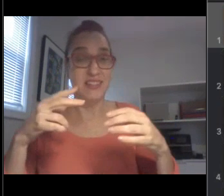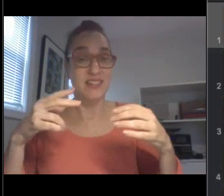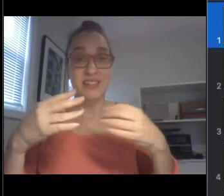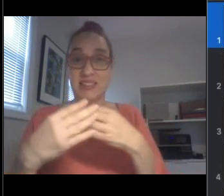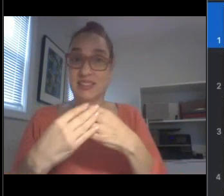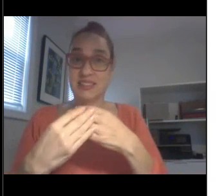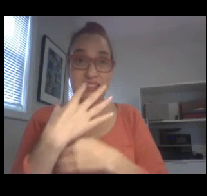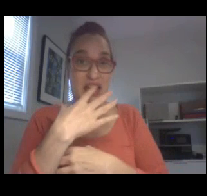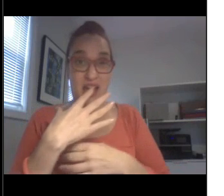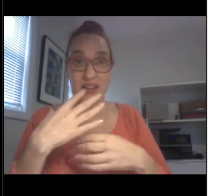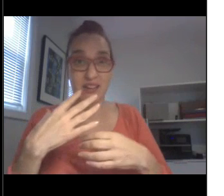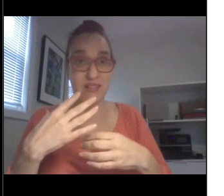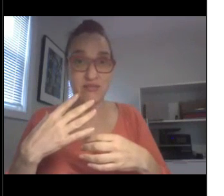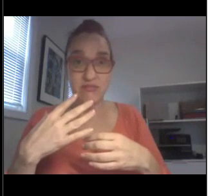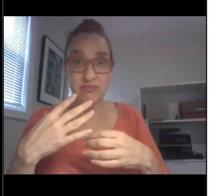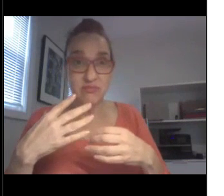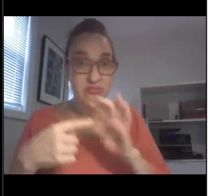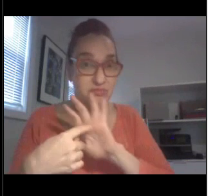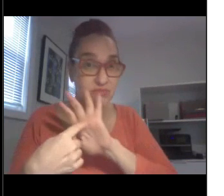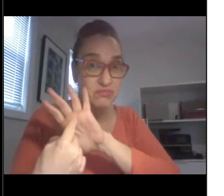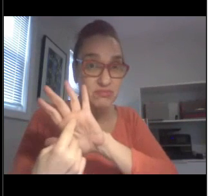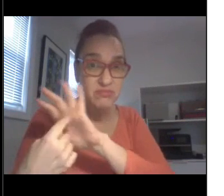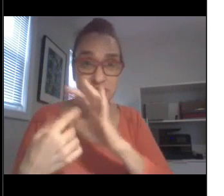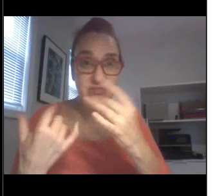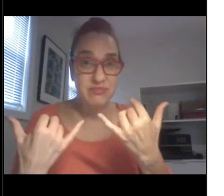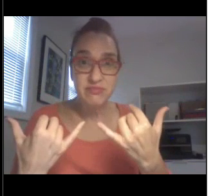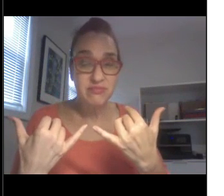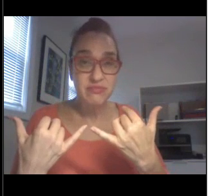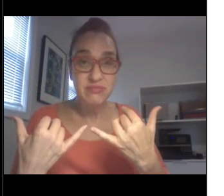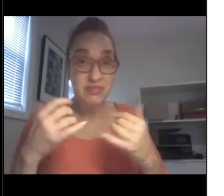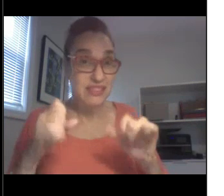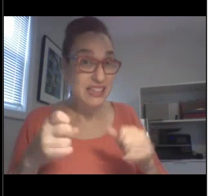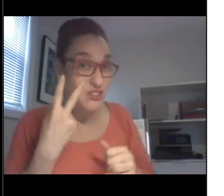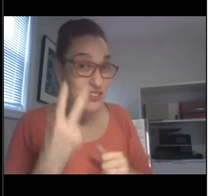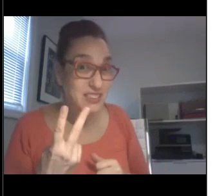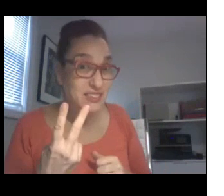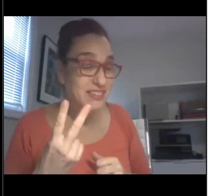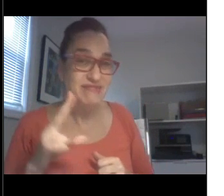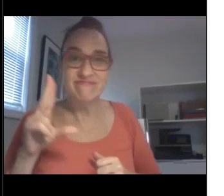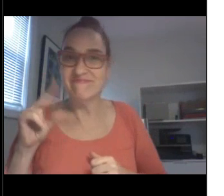do this, can you still see them? No, they disappeared.